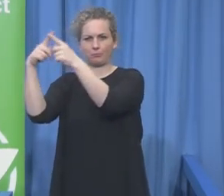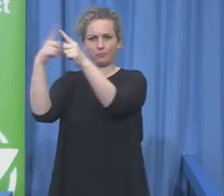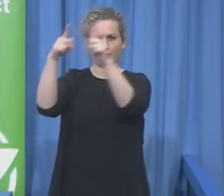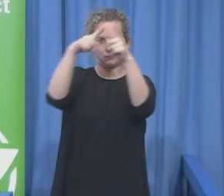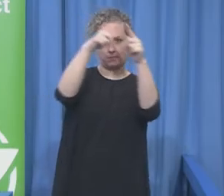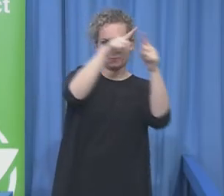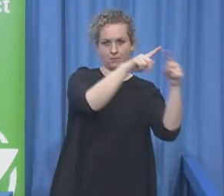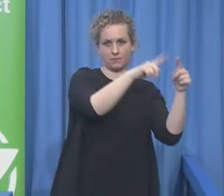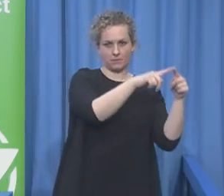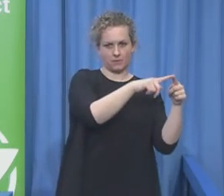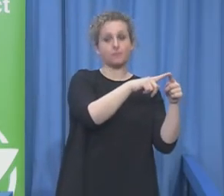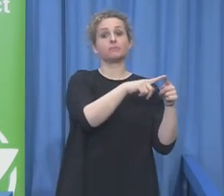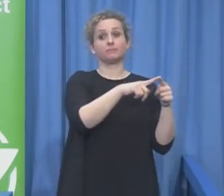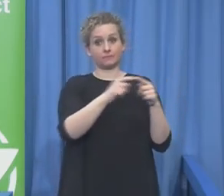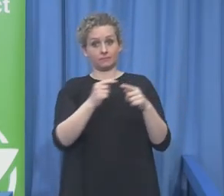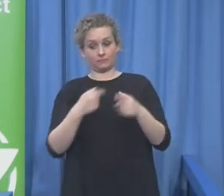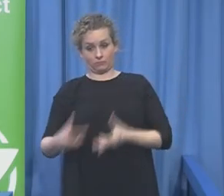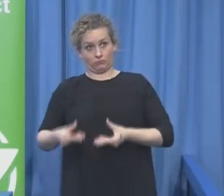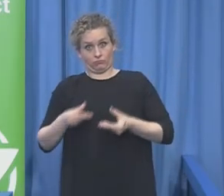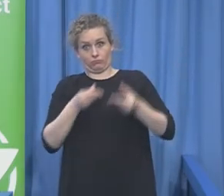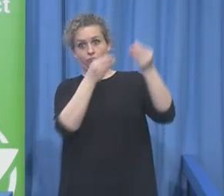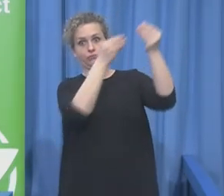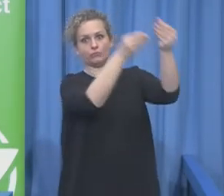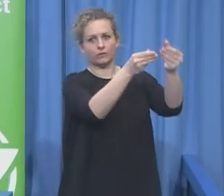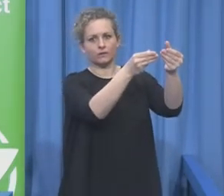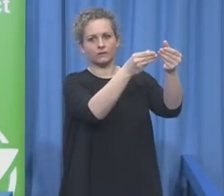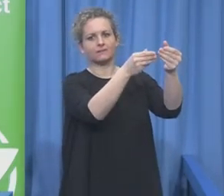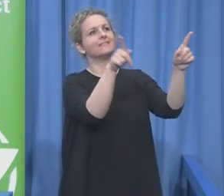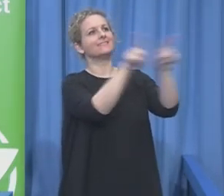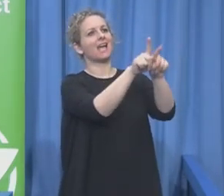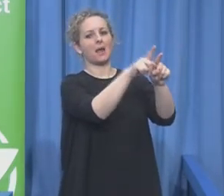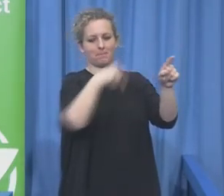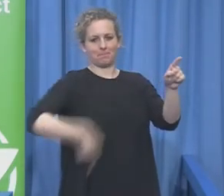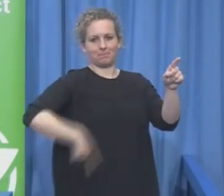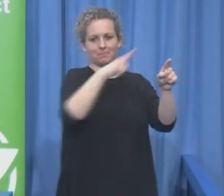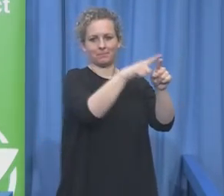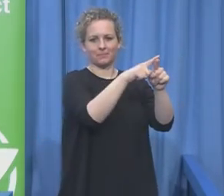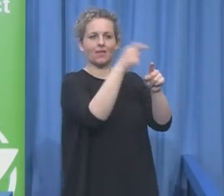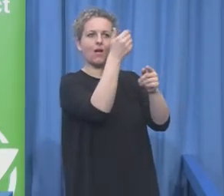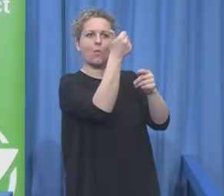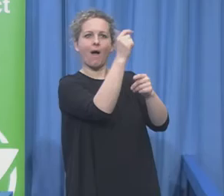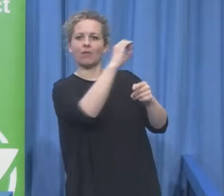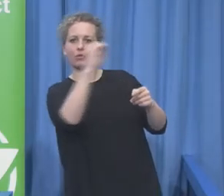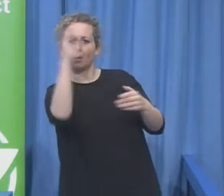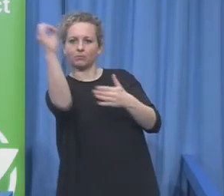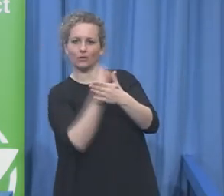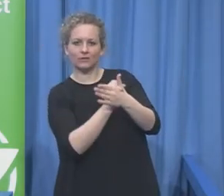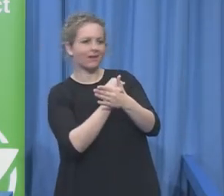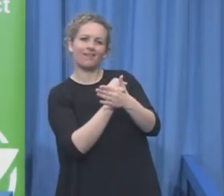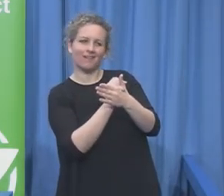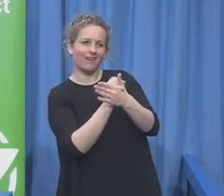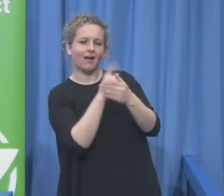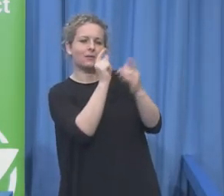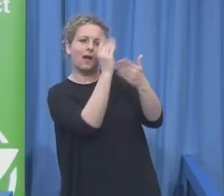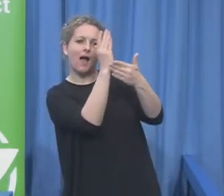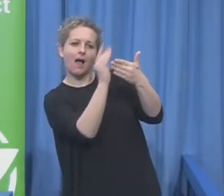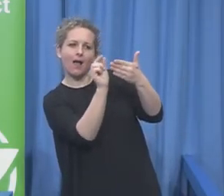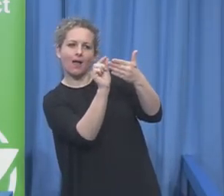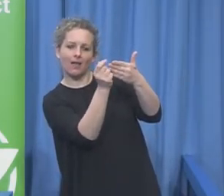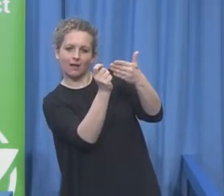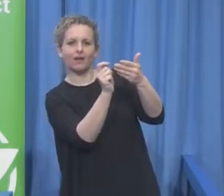I normally do when I start with a JBS, with an organization to implement JBS, we do a kind of quick scan from